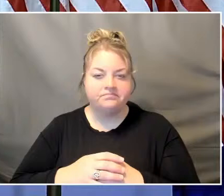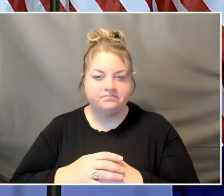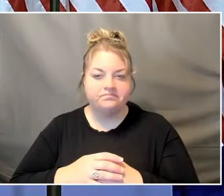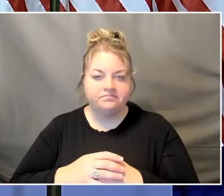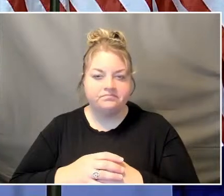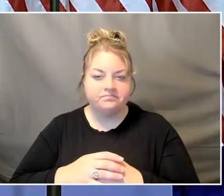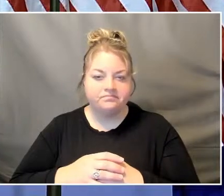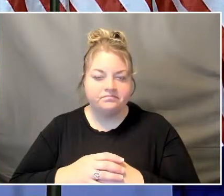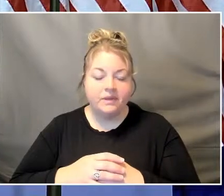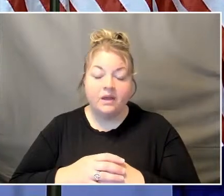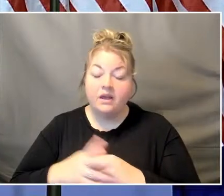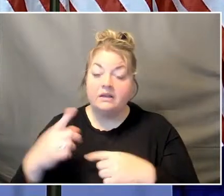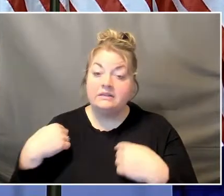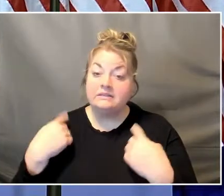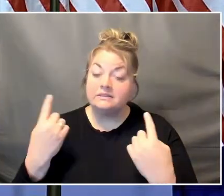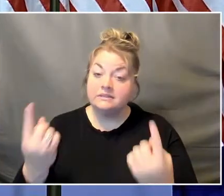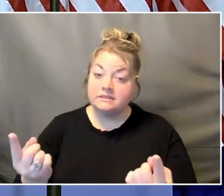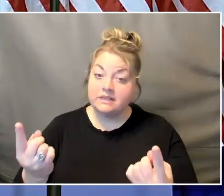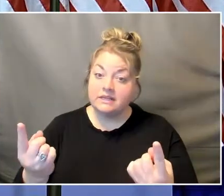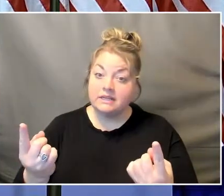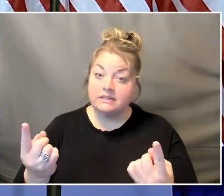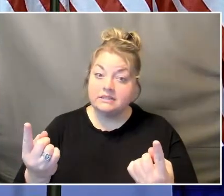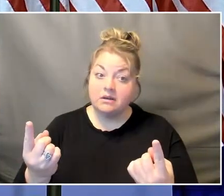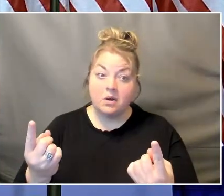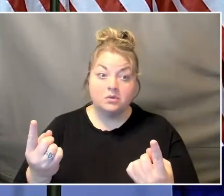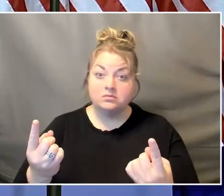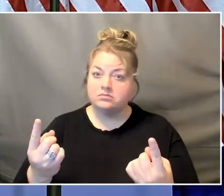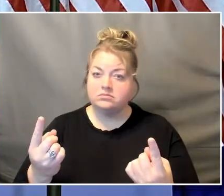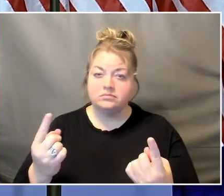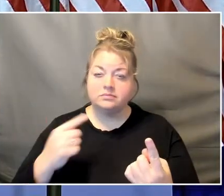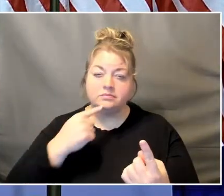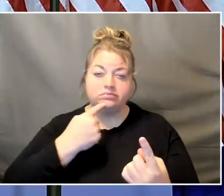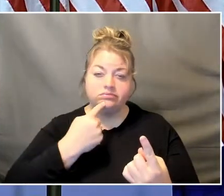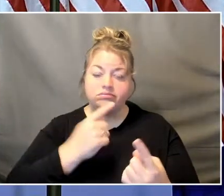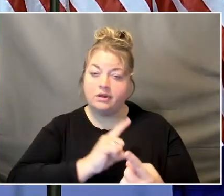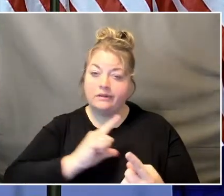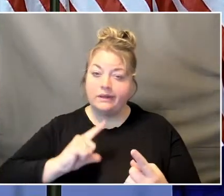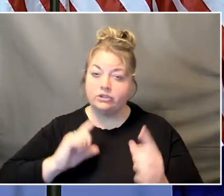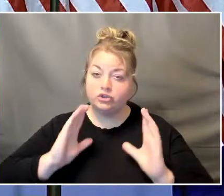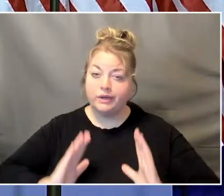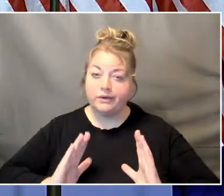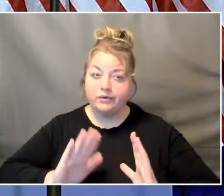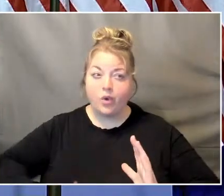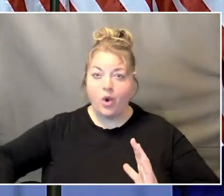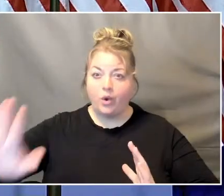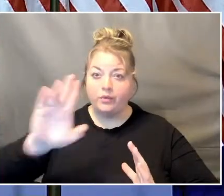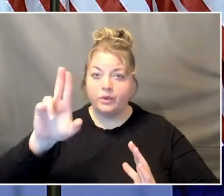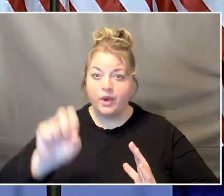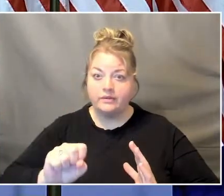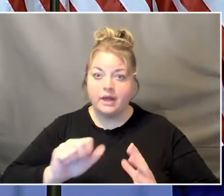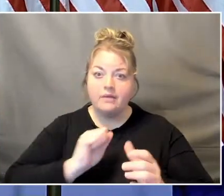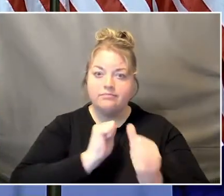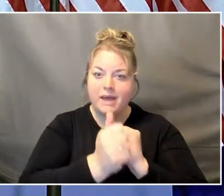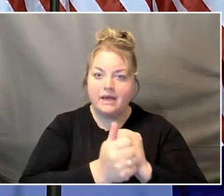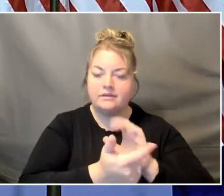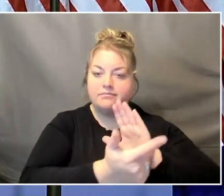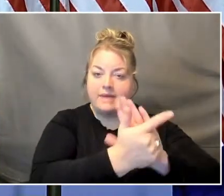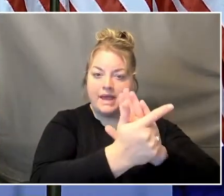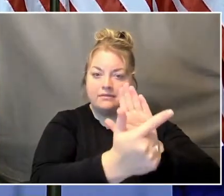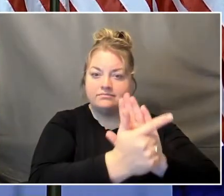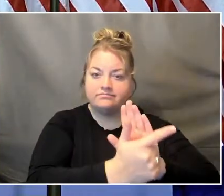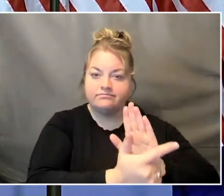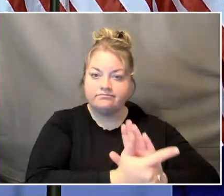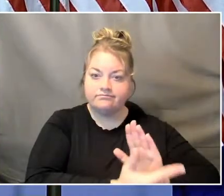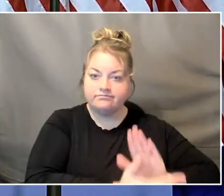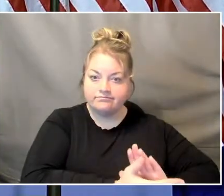Since, extremist legislators across our nation have passed ban after ban